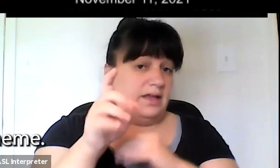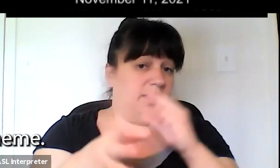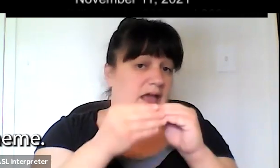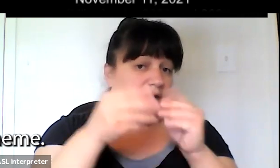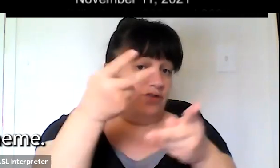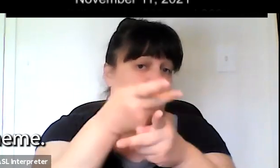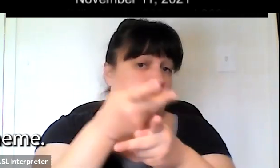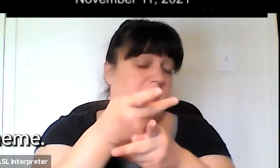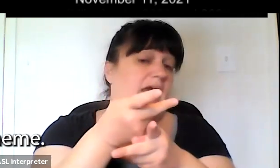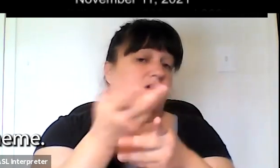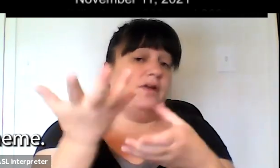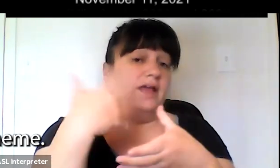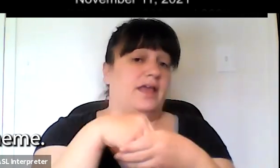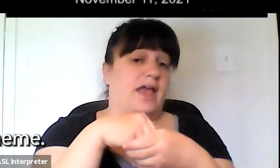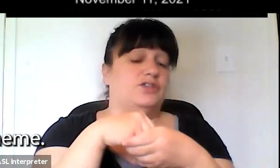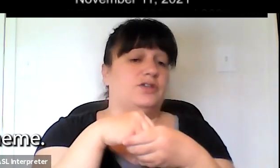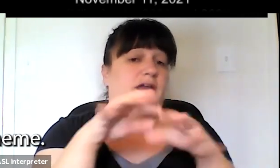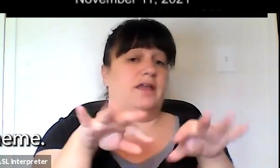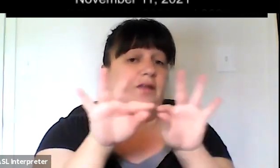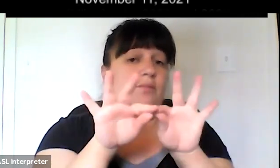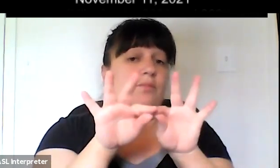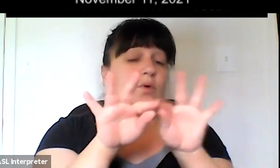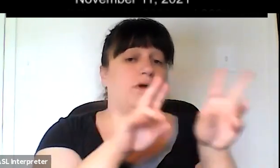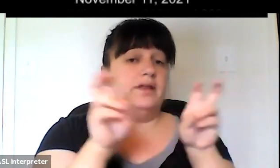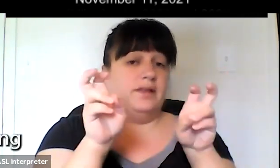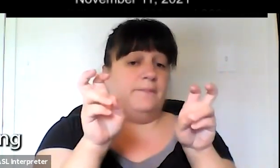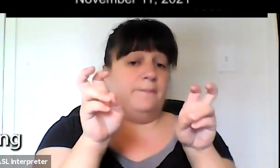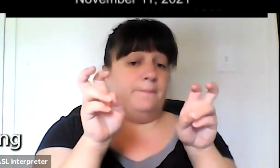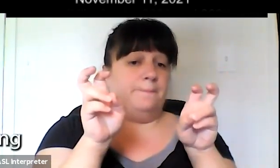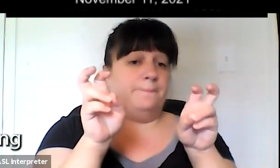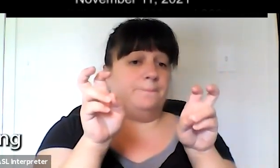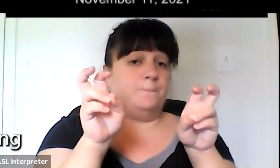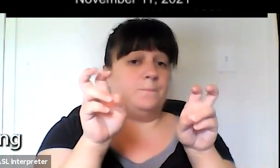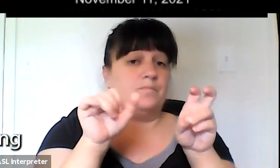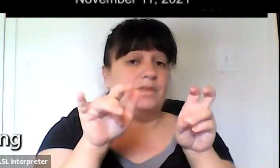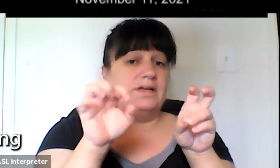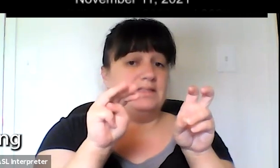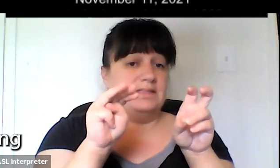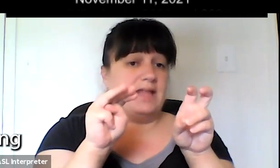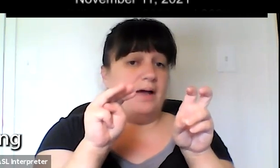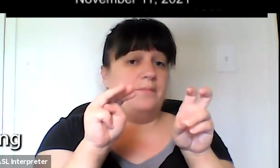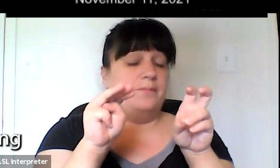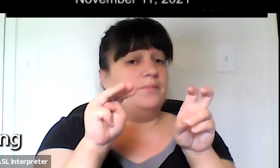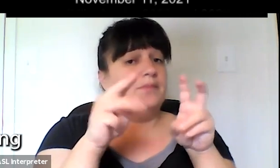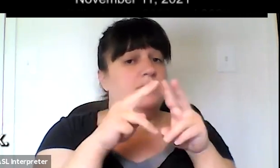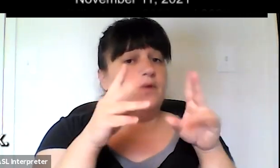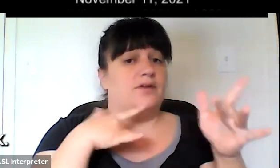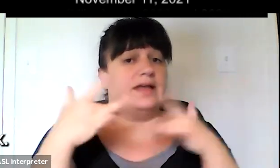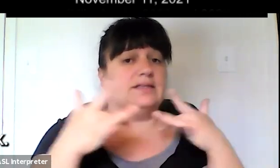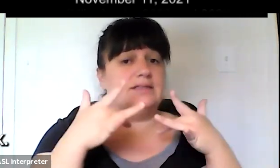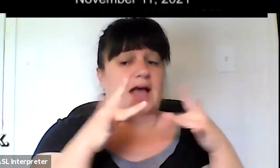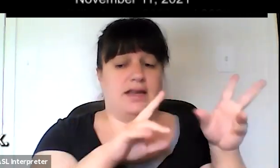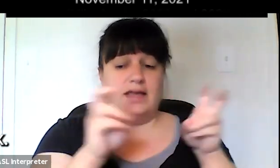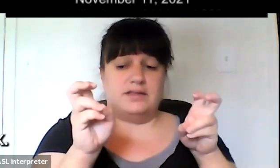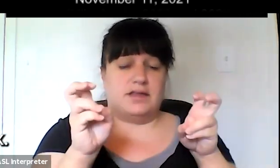care in engaging them in this important theme. And STEM, while being a very exciting